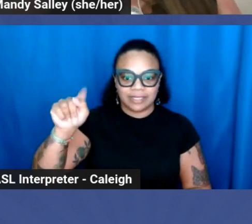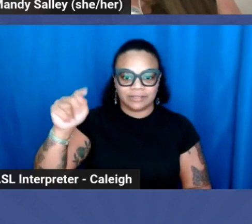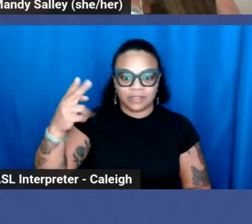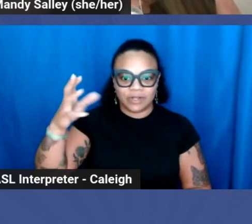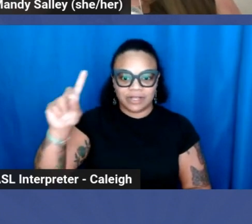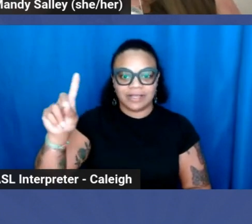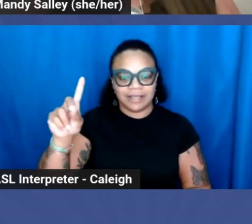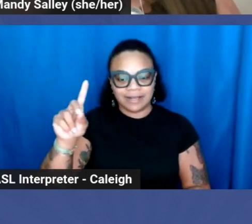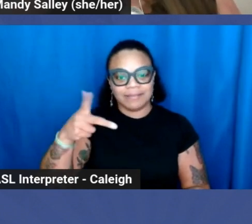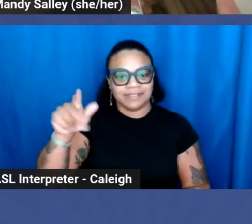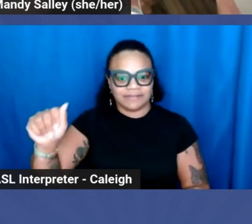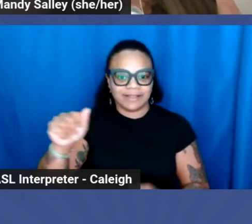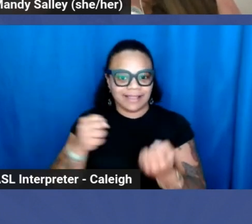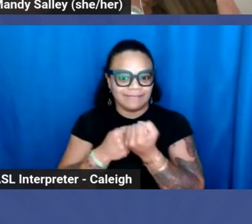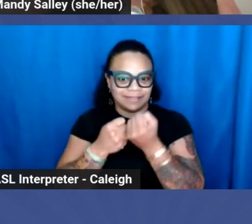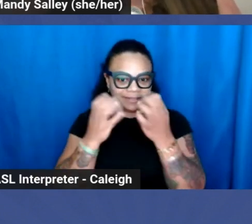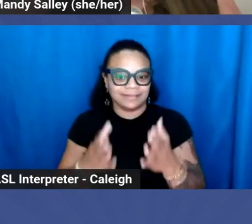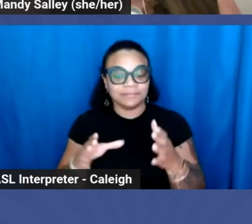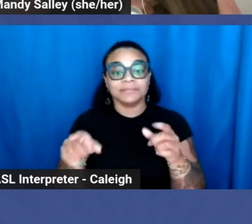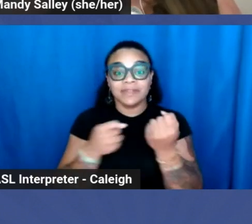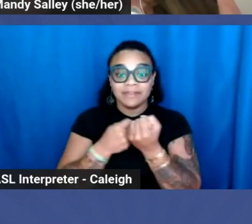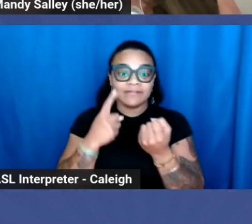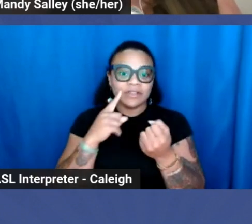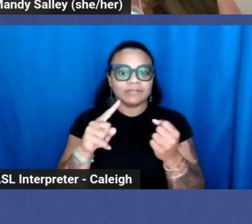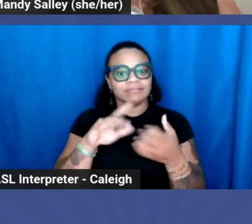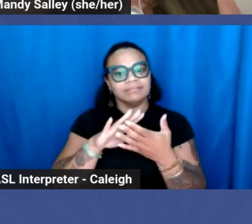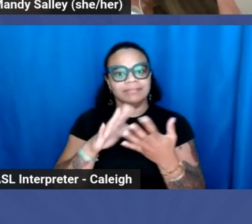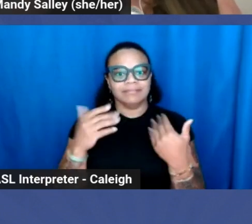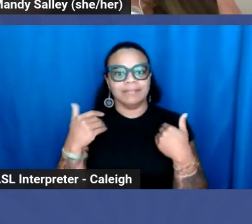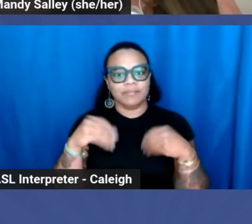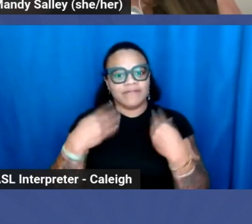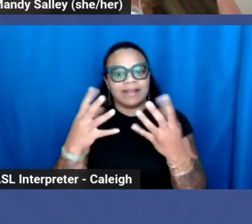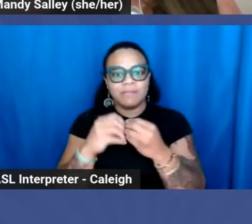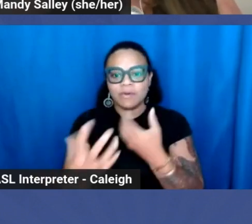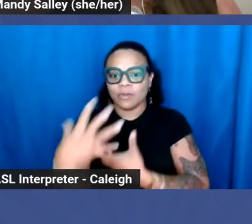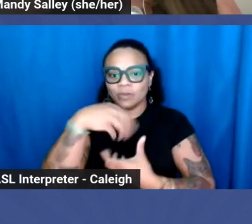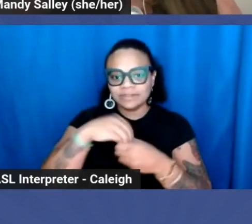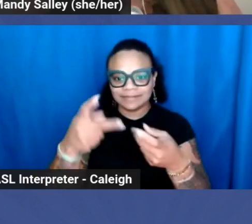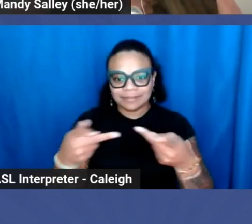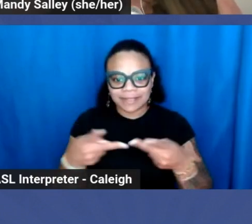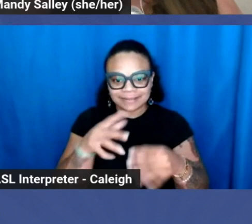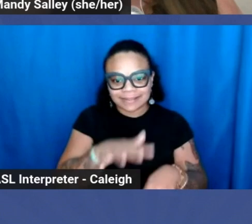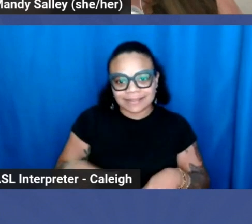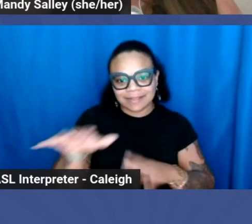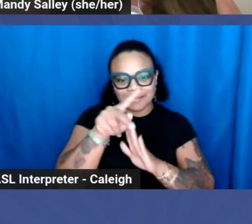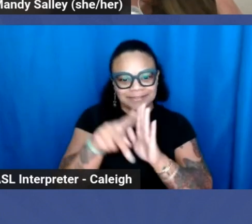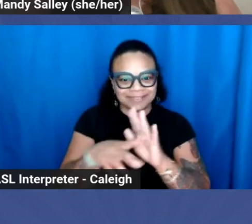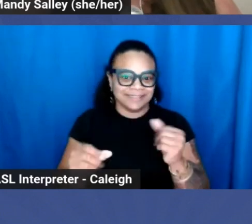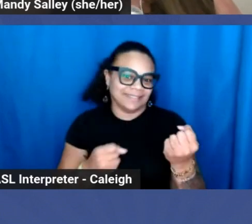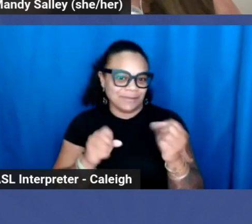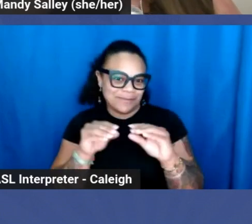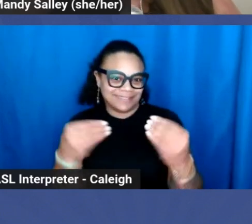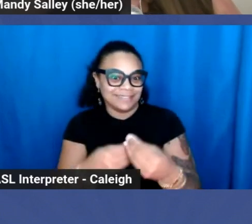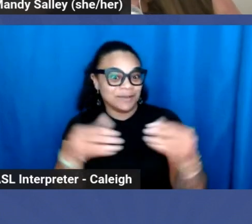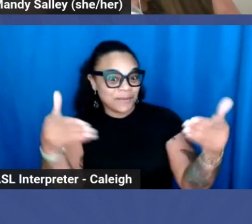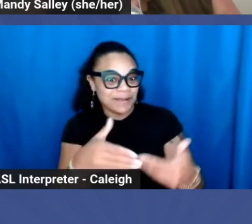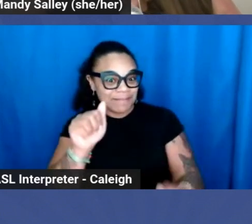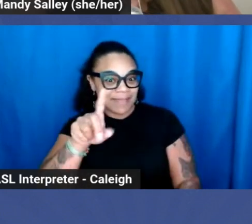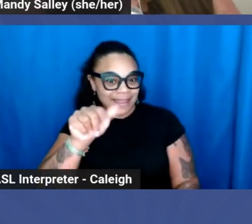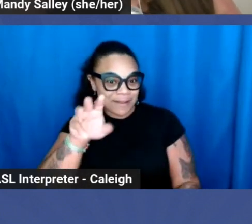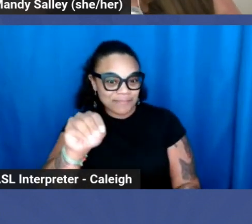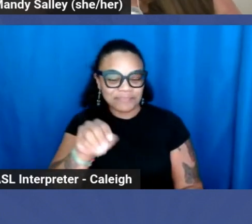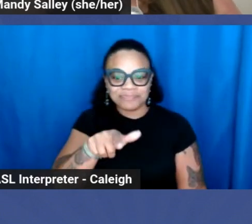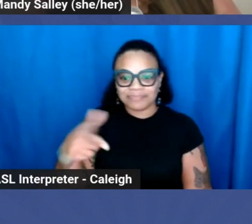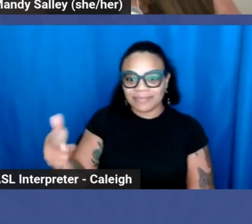an advocate for creating more inclusive spaces and policies for individuals and organizations. Welcome, Adam. We